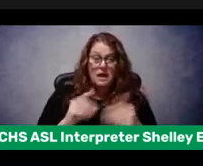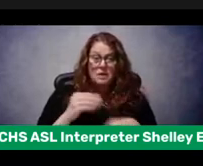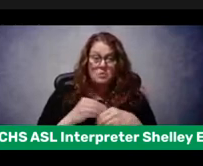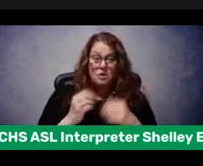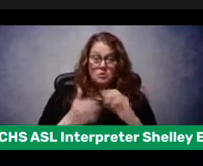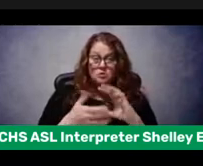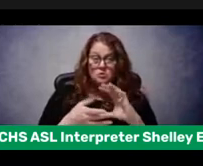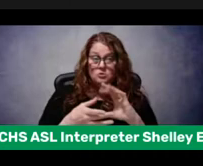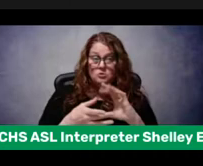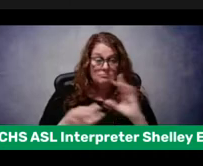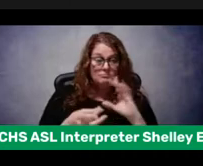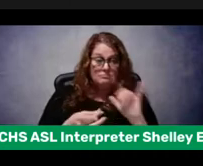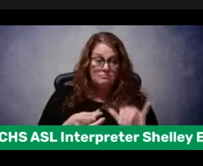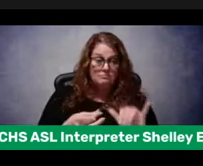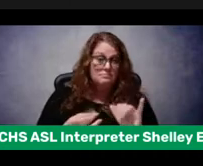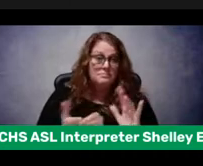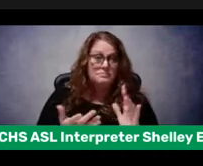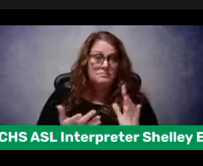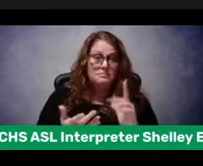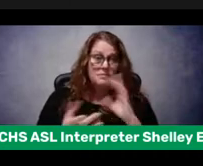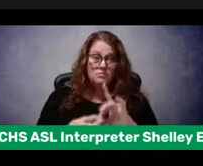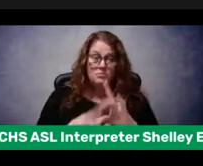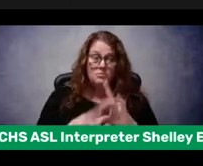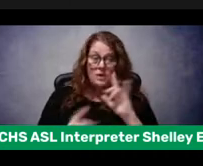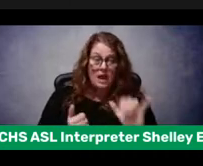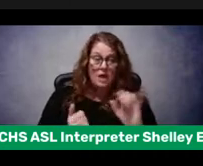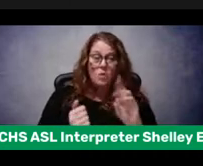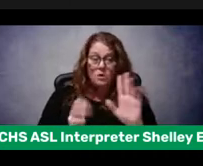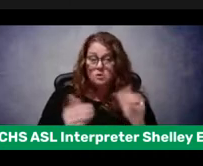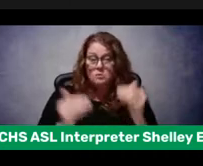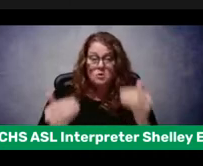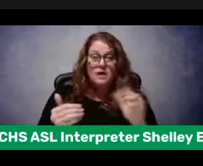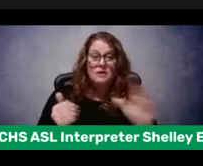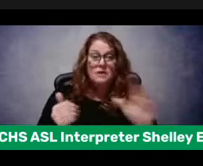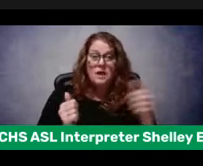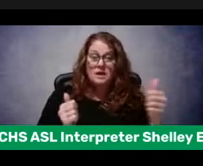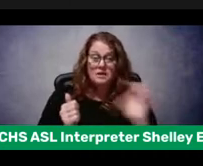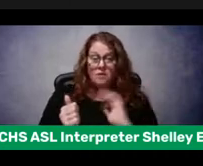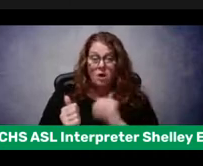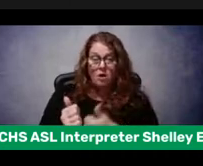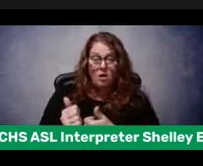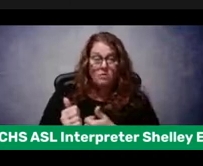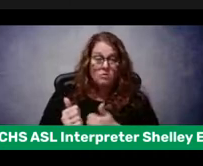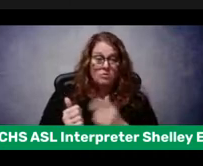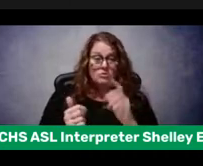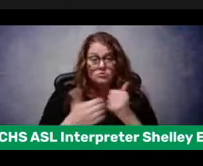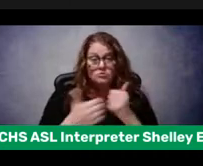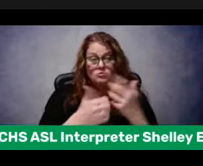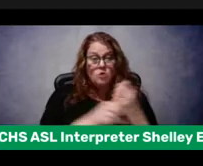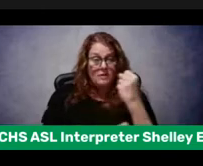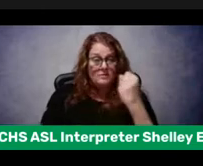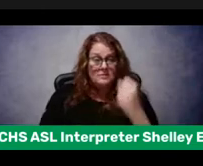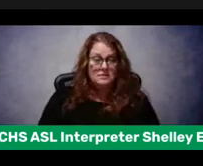to add in that regard, or to move on to any of our other triumphs.